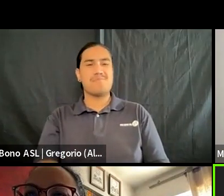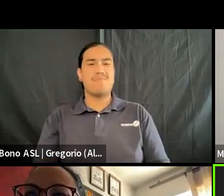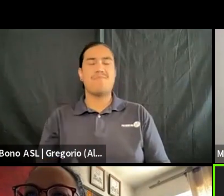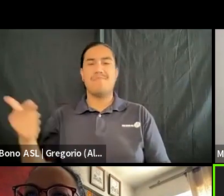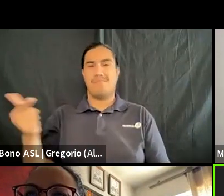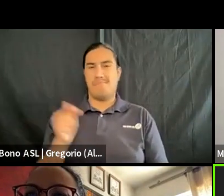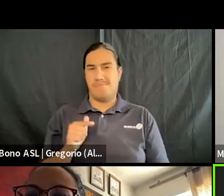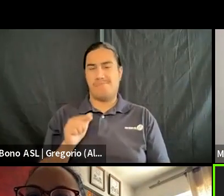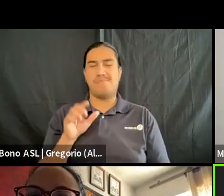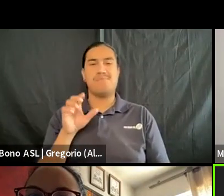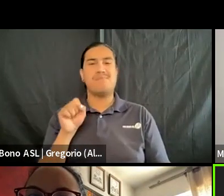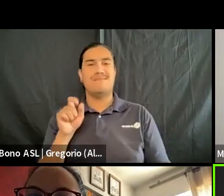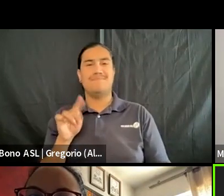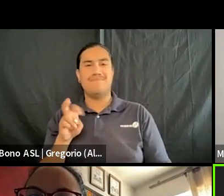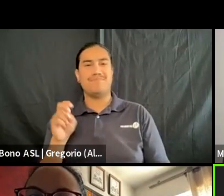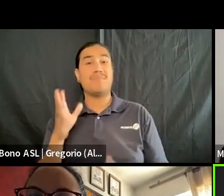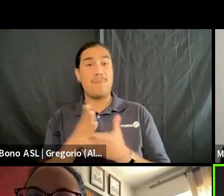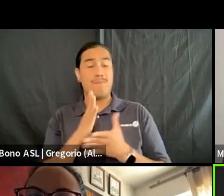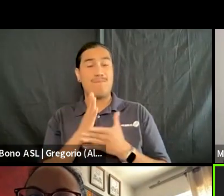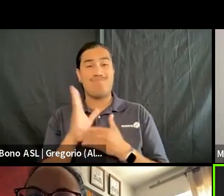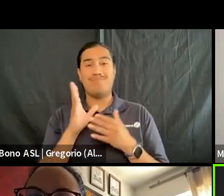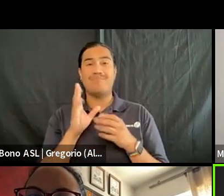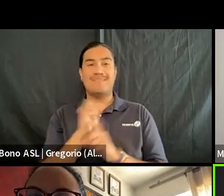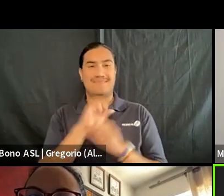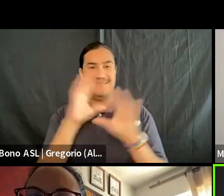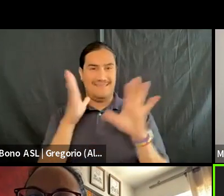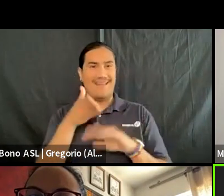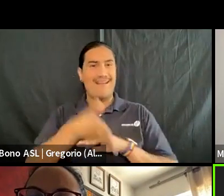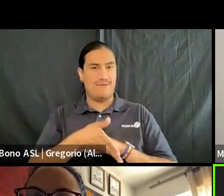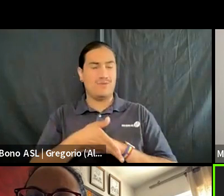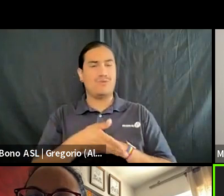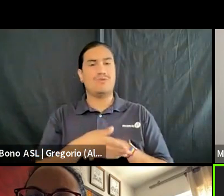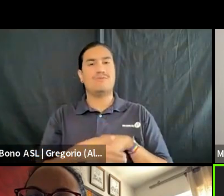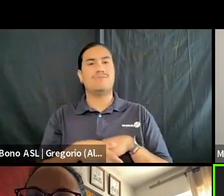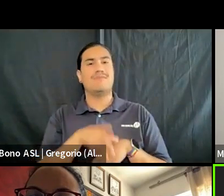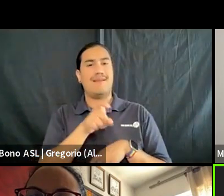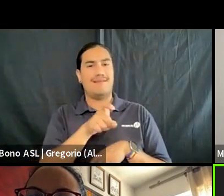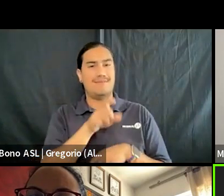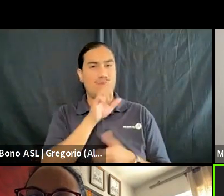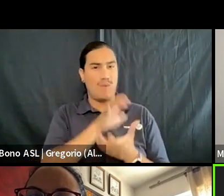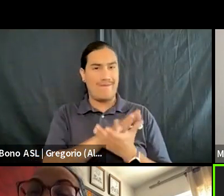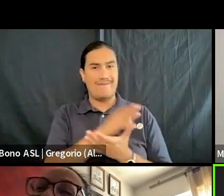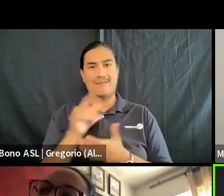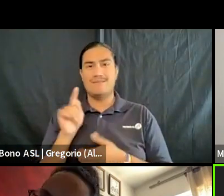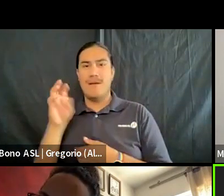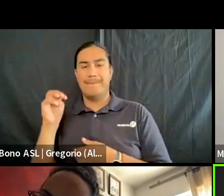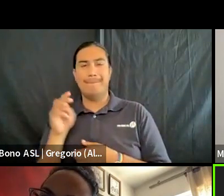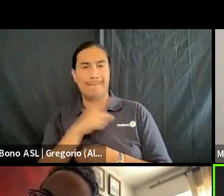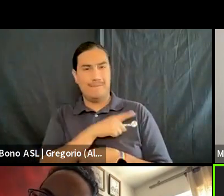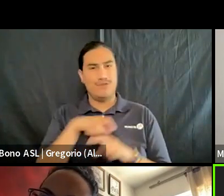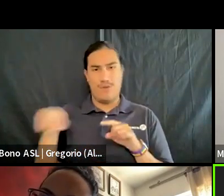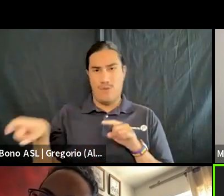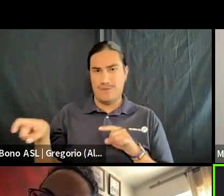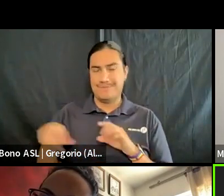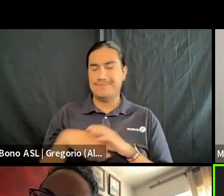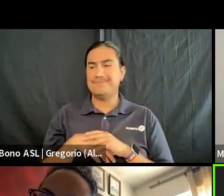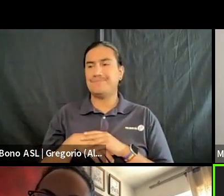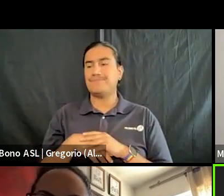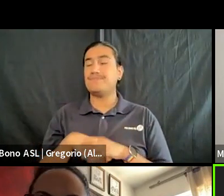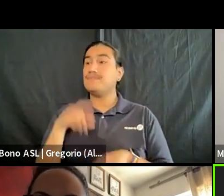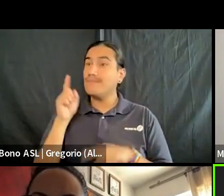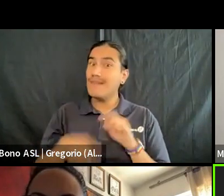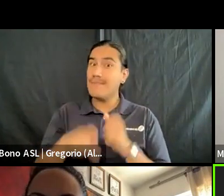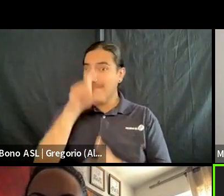All right. So this is scene after between ex-wife and Tom. She calls him. I